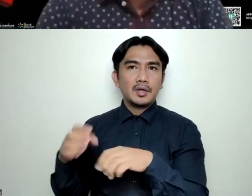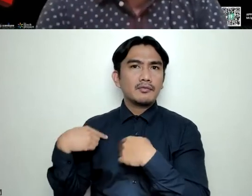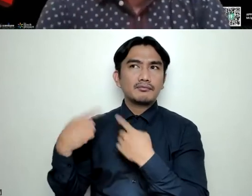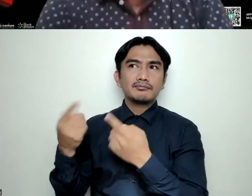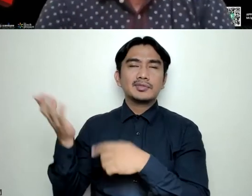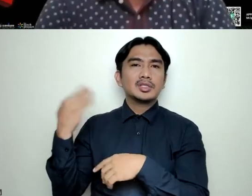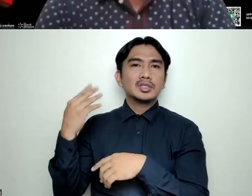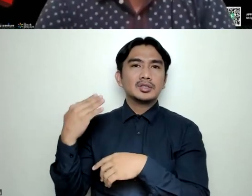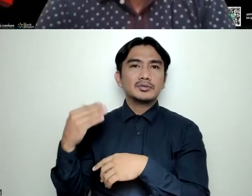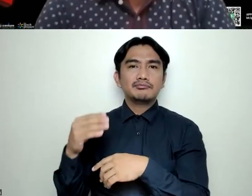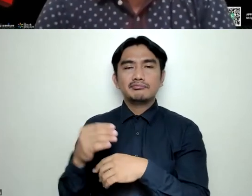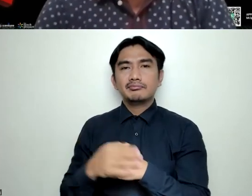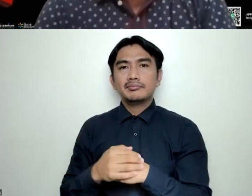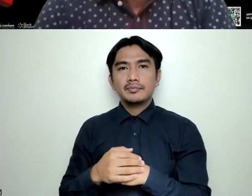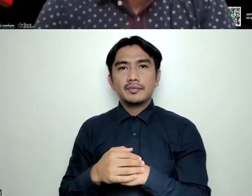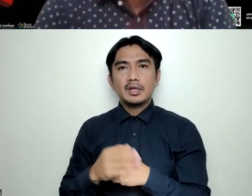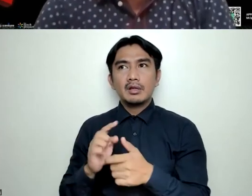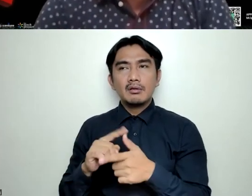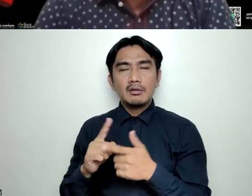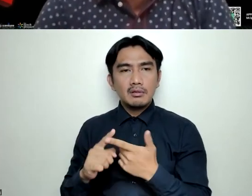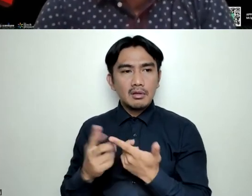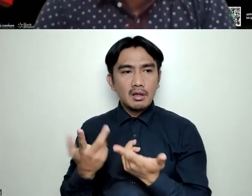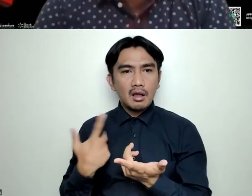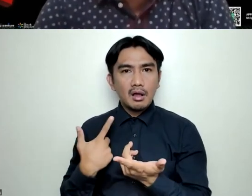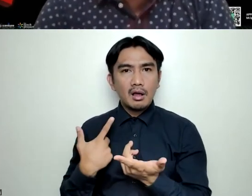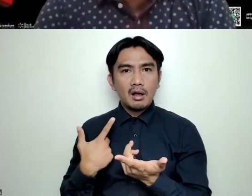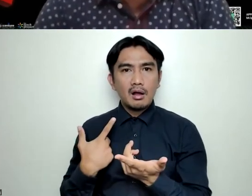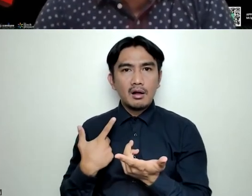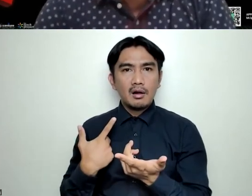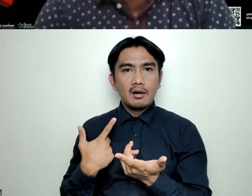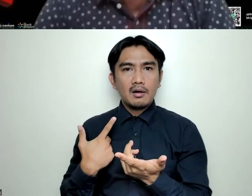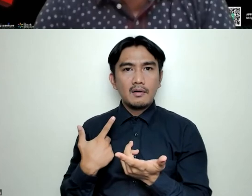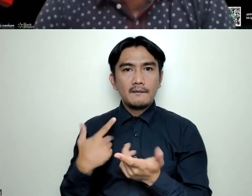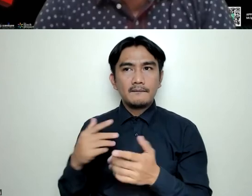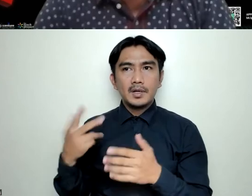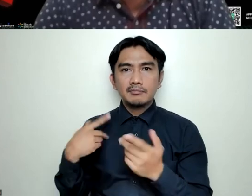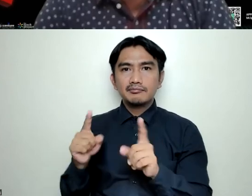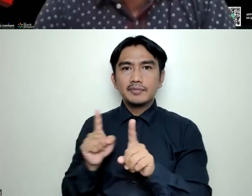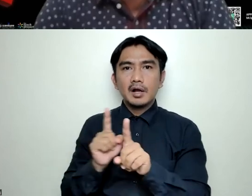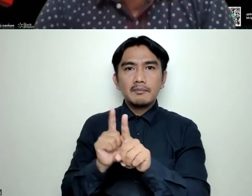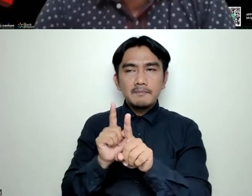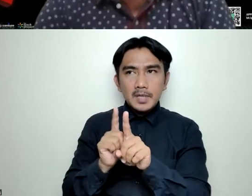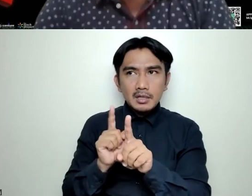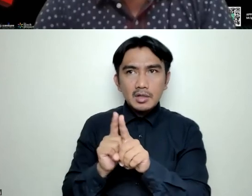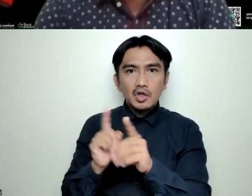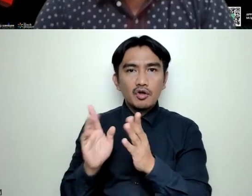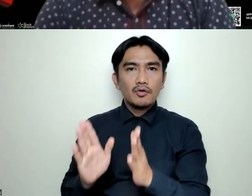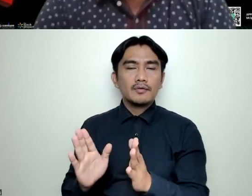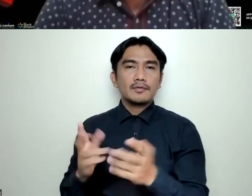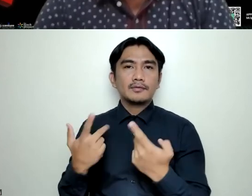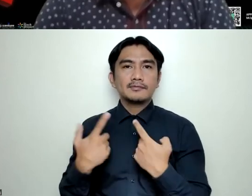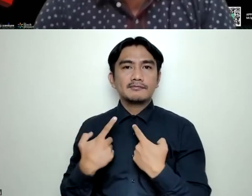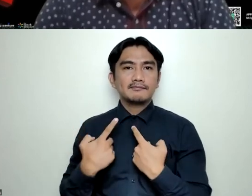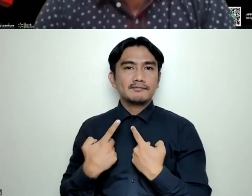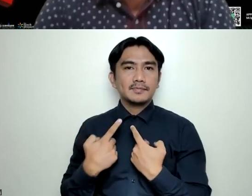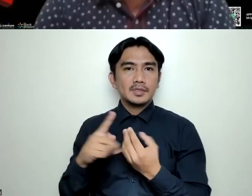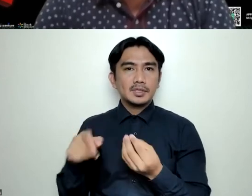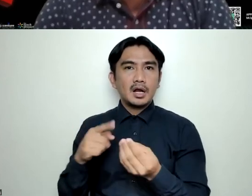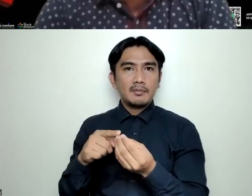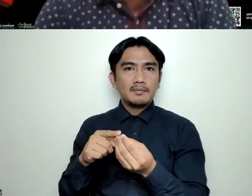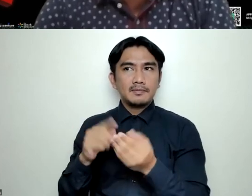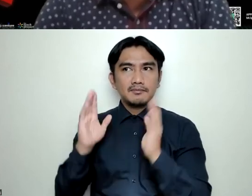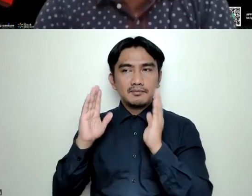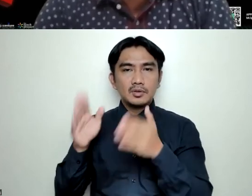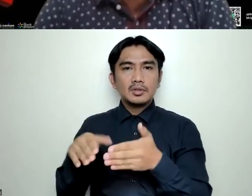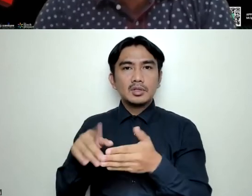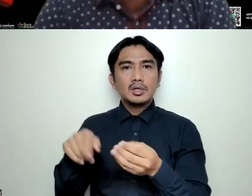and one of the people were talking about mentors and all this stuff. And one of the things that we're asked, hey,